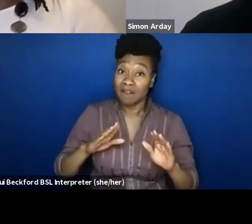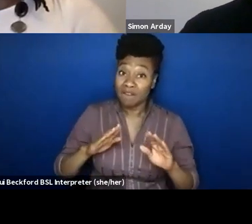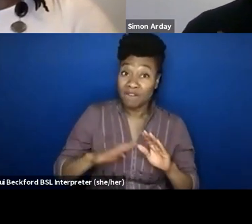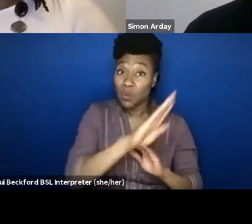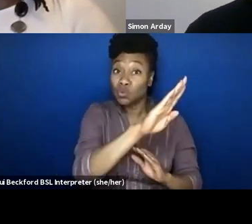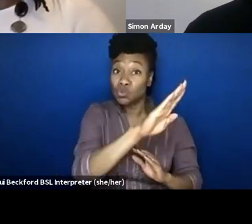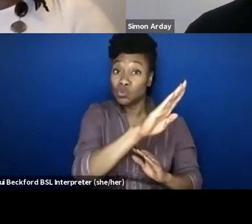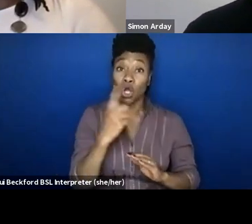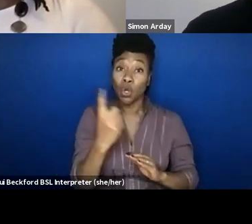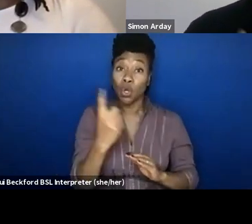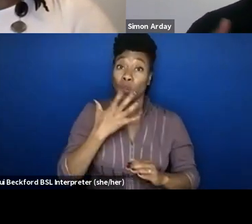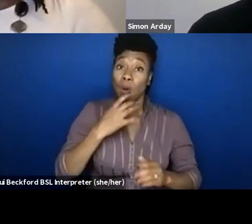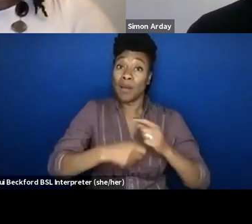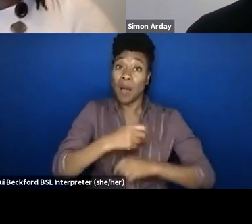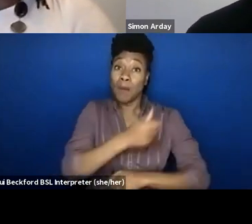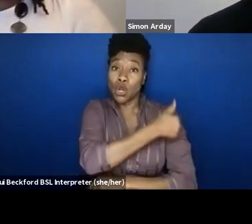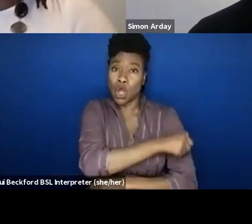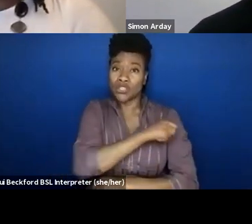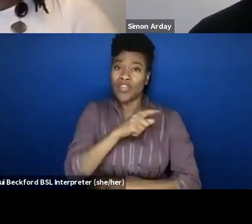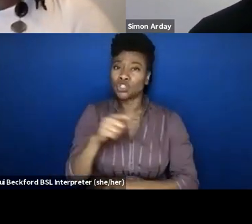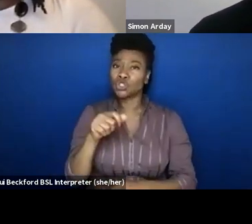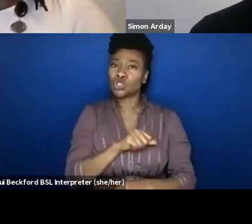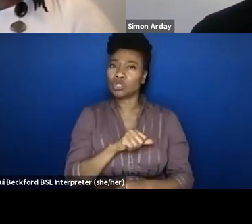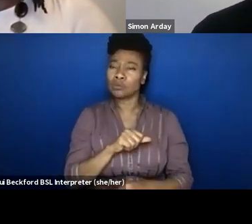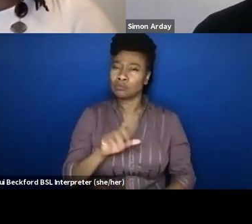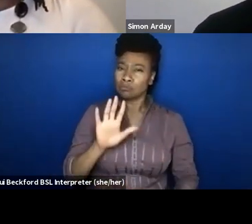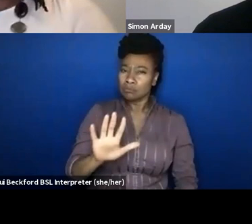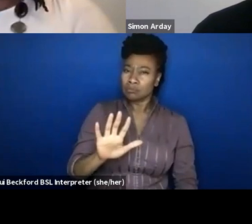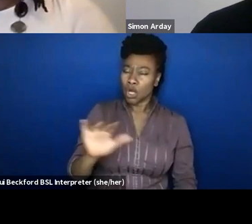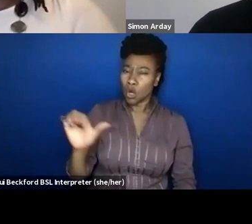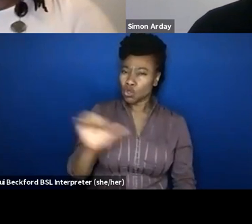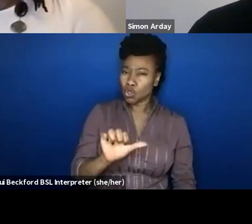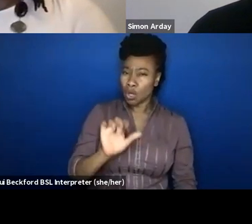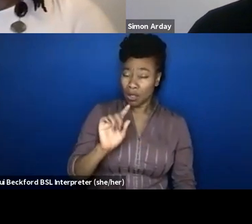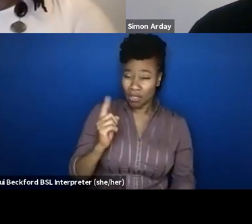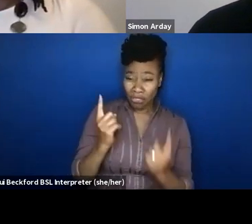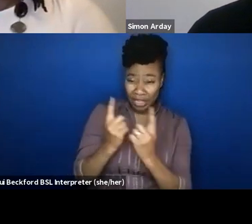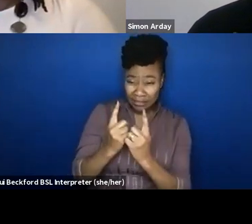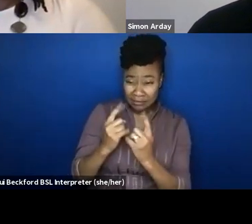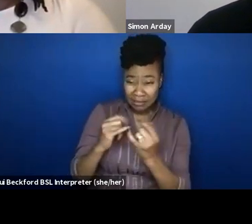agitators, to question things, to challenge that status quo. Because we've talked about